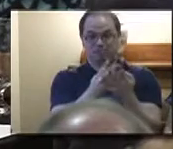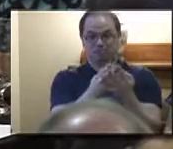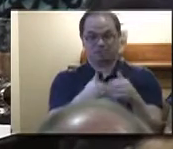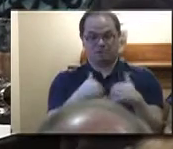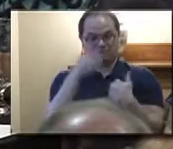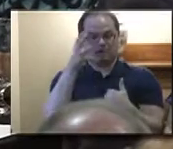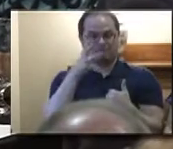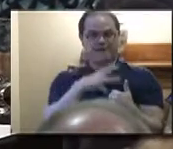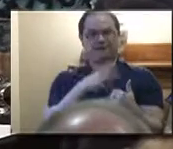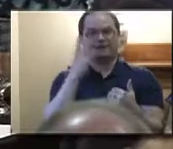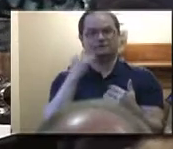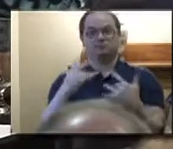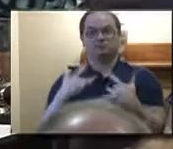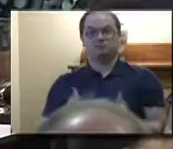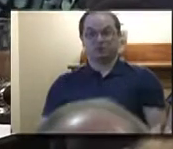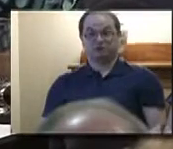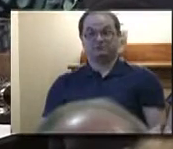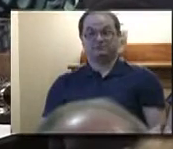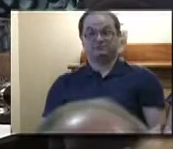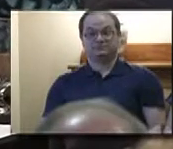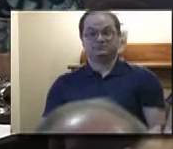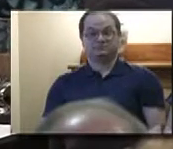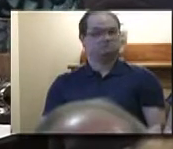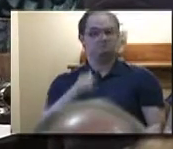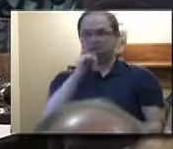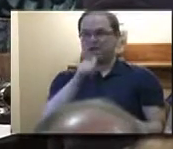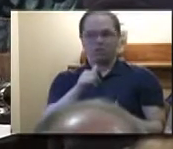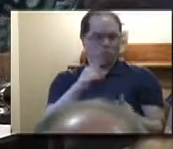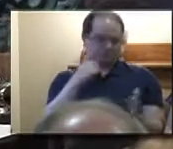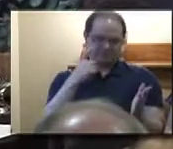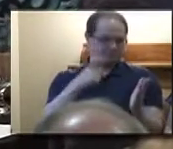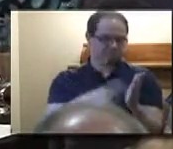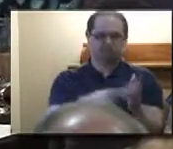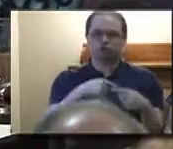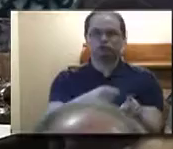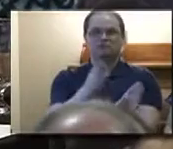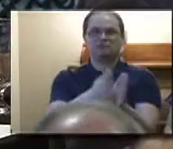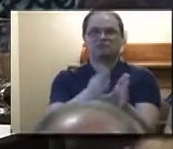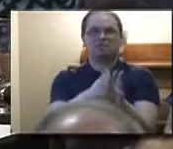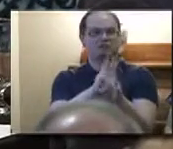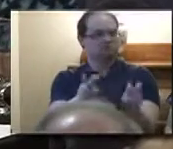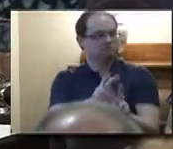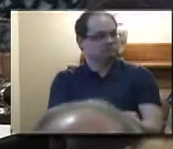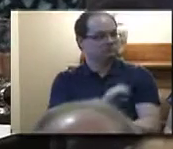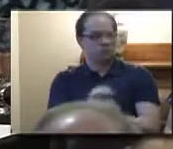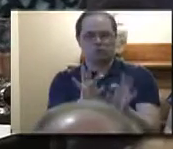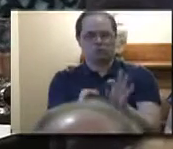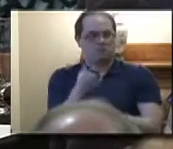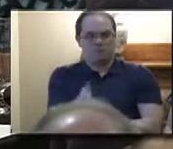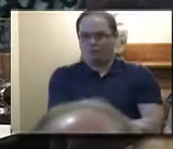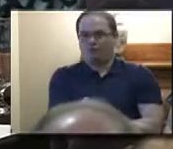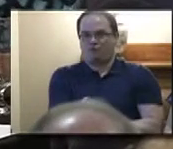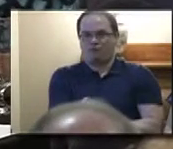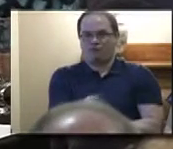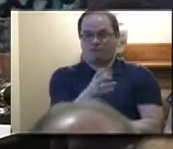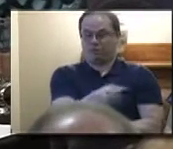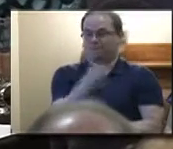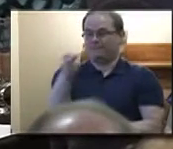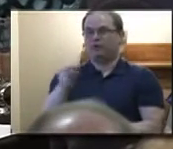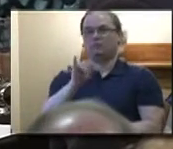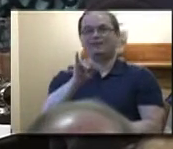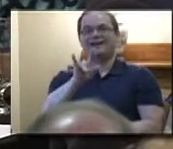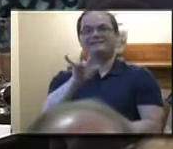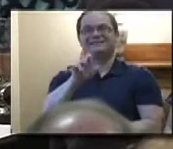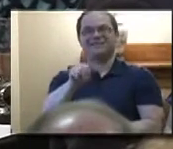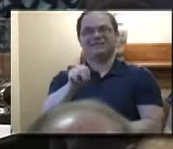young man suffered from depression, and it wasn't picked up at the medical intake because there was no interpreter. And they put him in